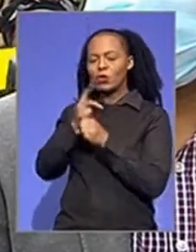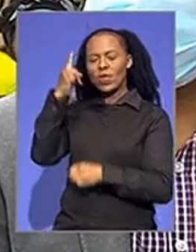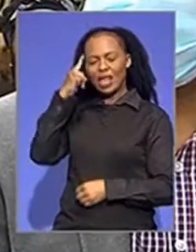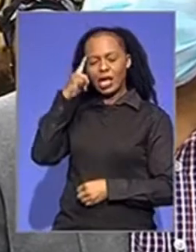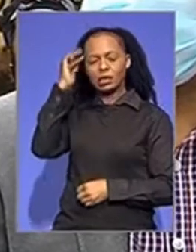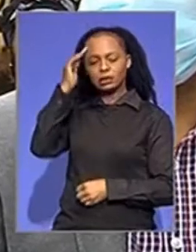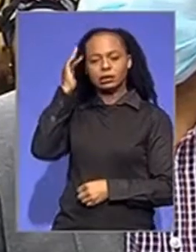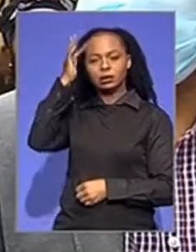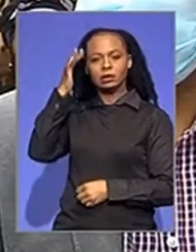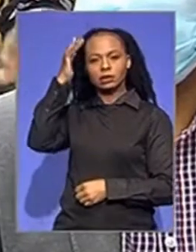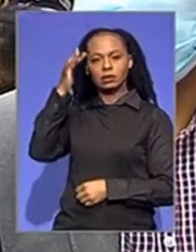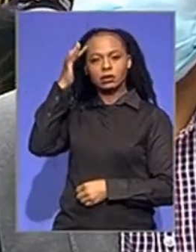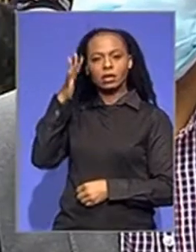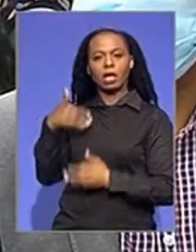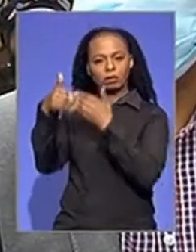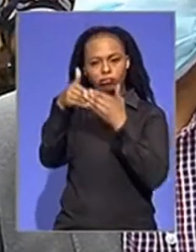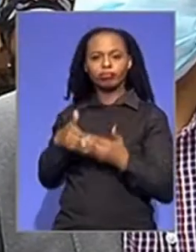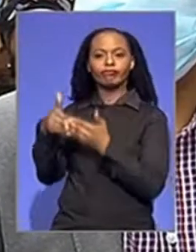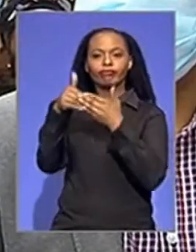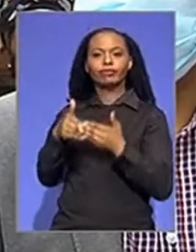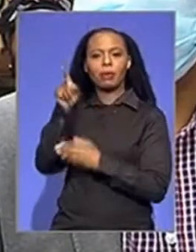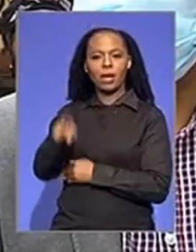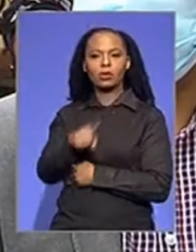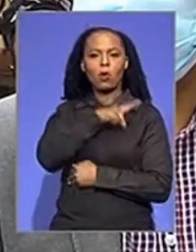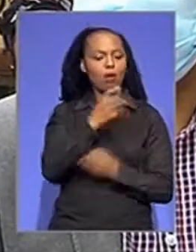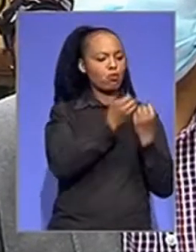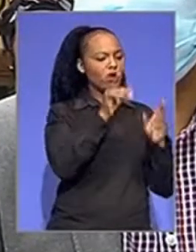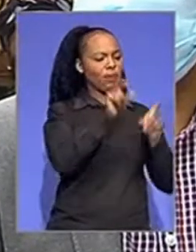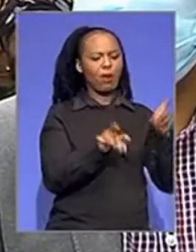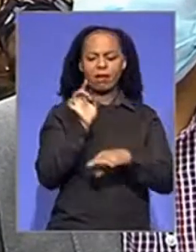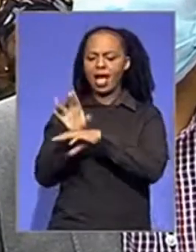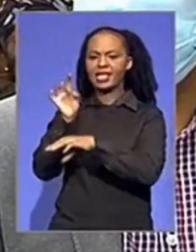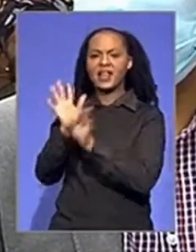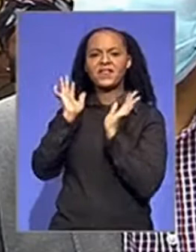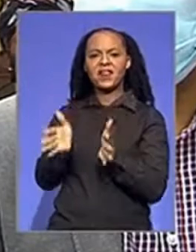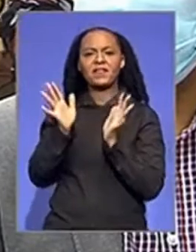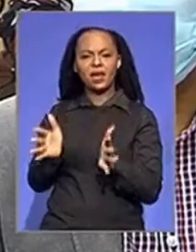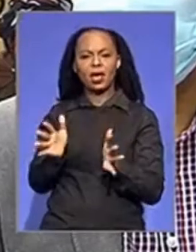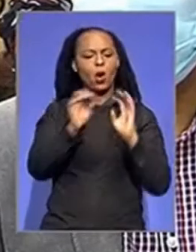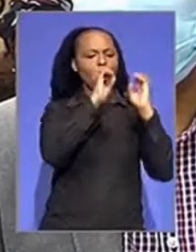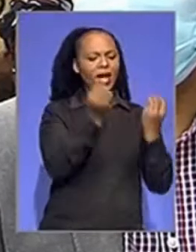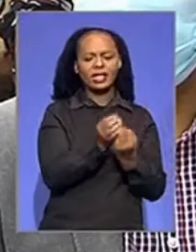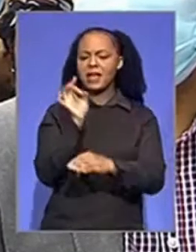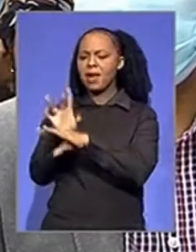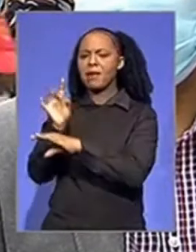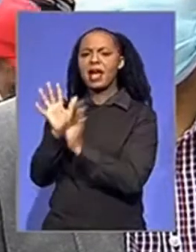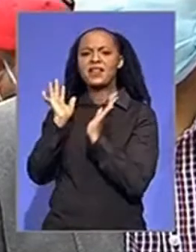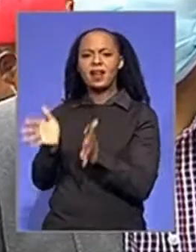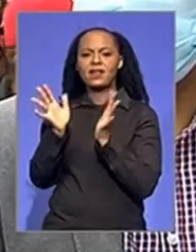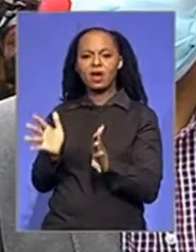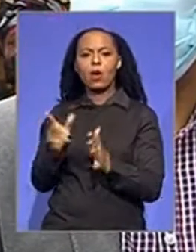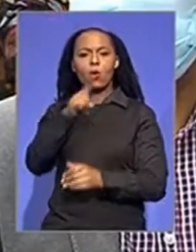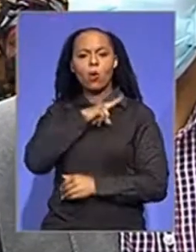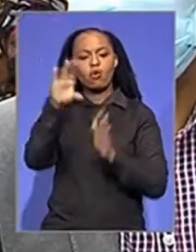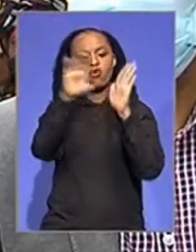because he's being cancelled by a number of people in a number of organizations, that the constitutional